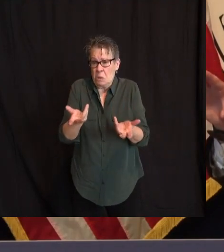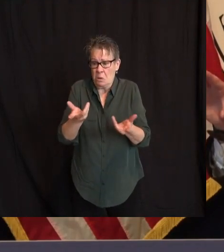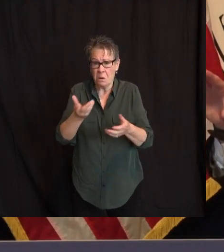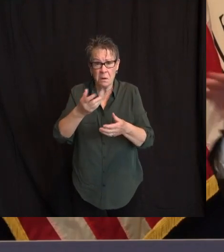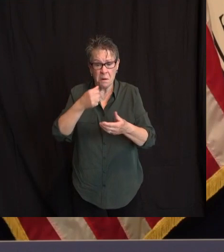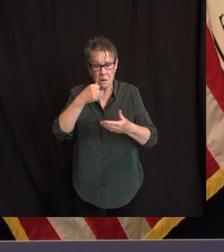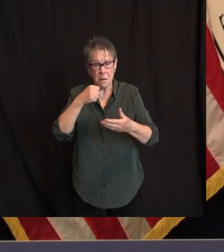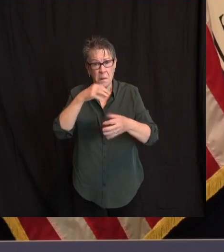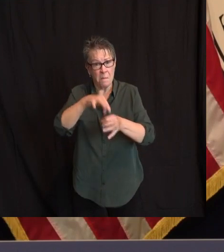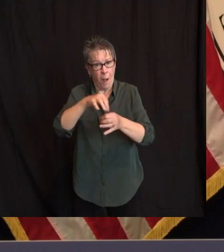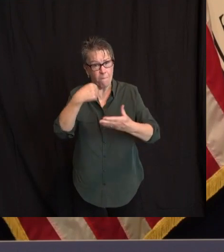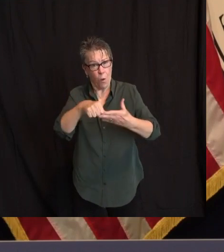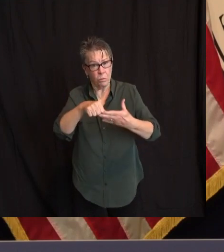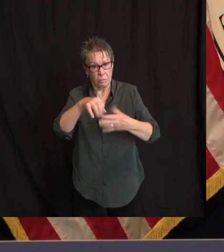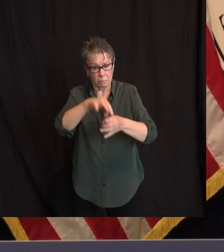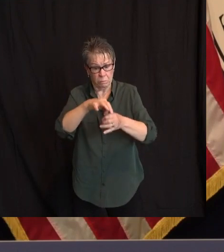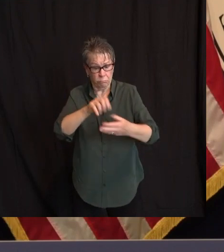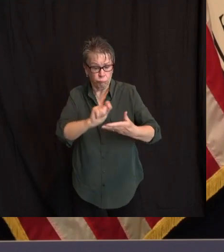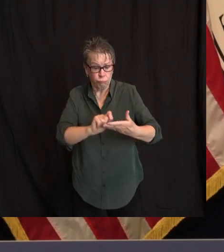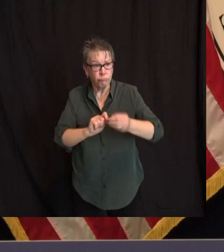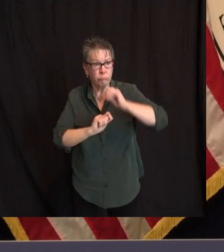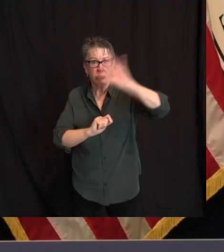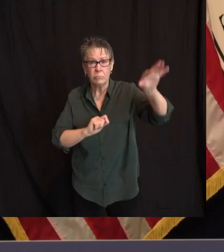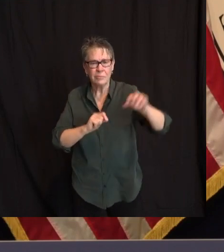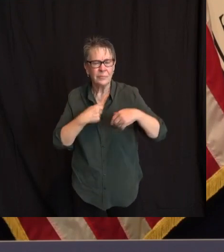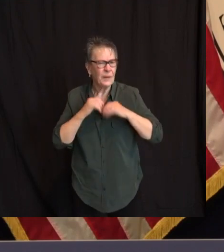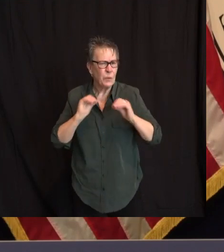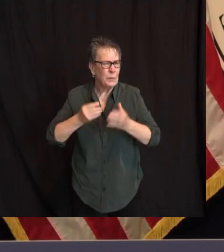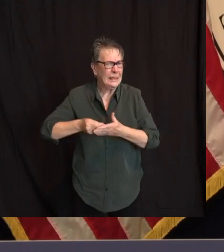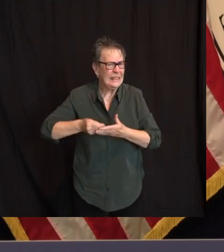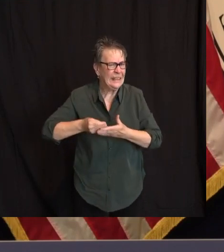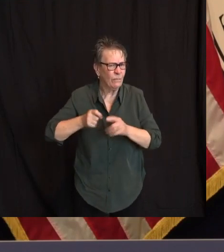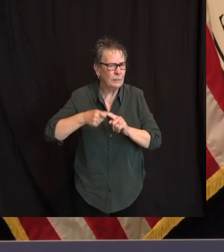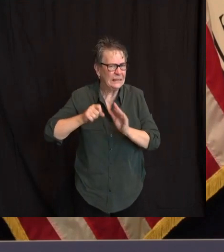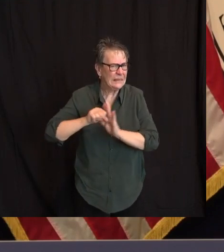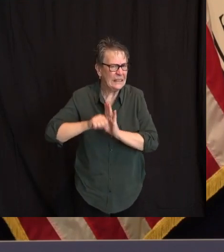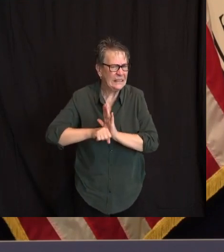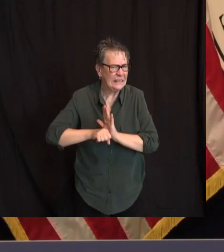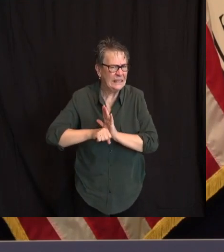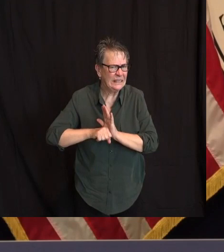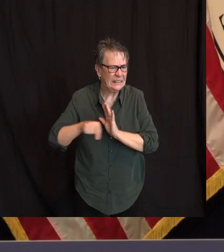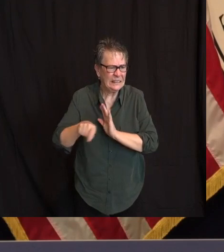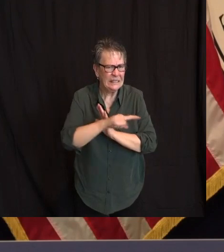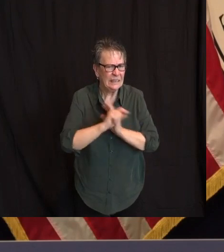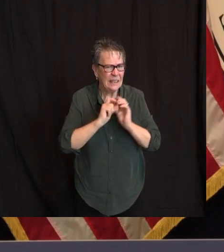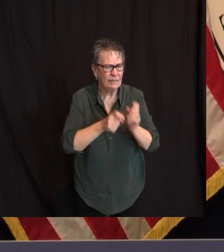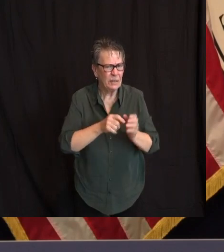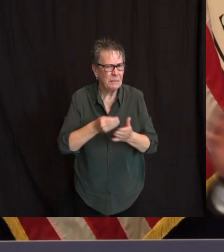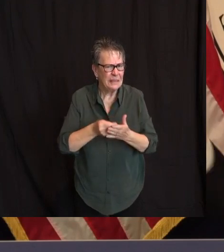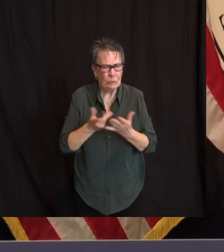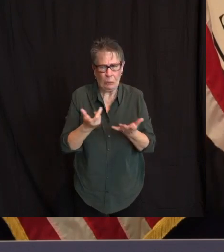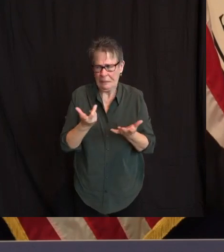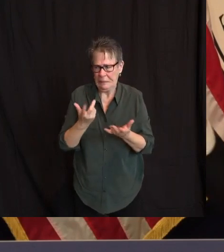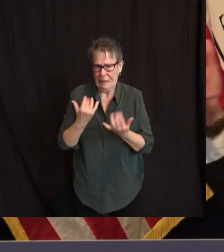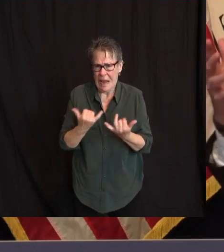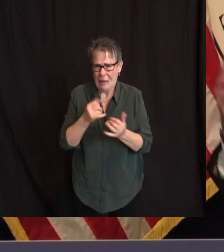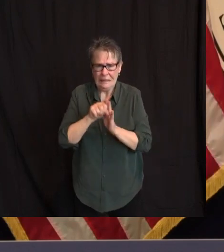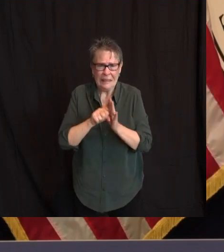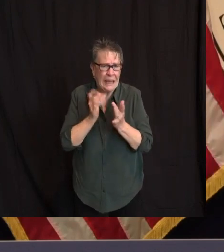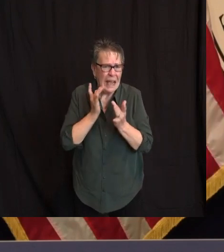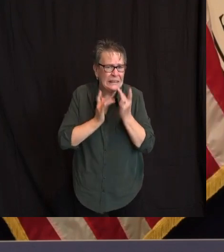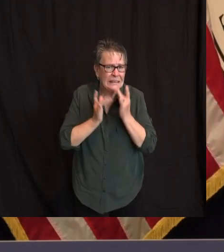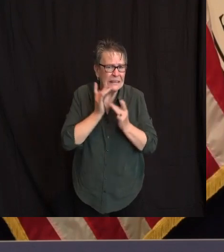been right now. Nothing that we've designated to counties, but we haven't also made a decision about the breadth of vote by mail